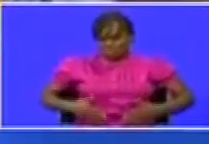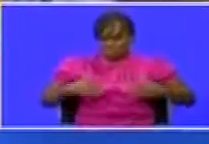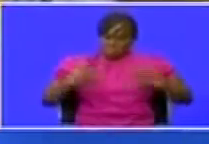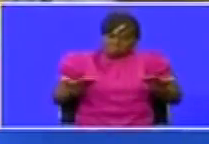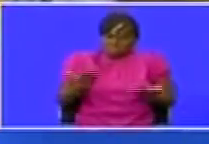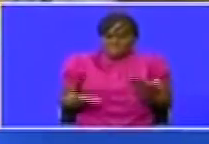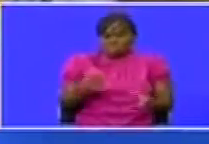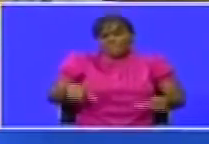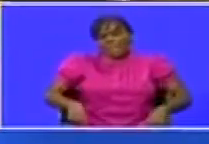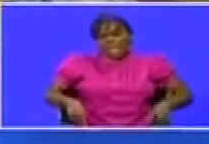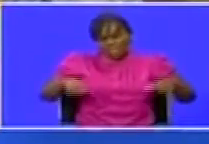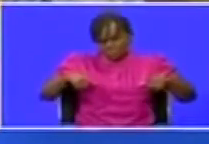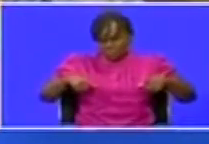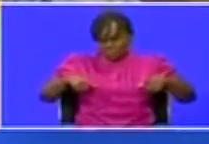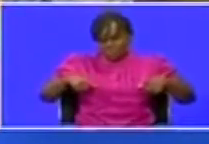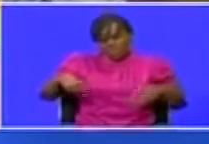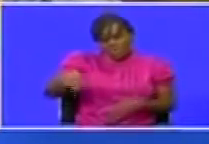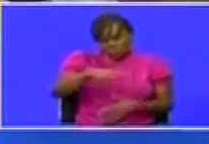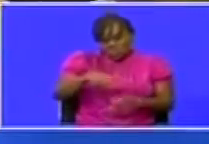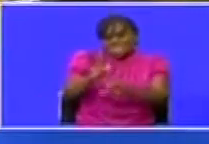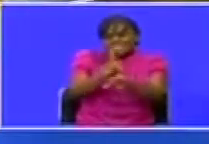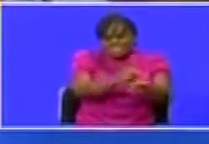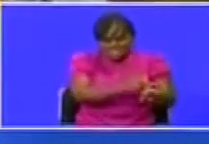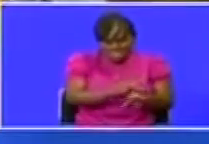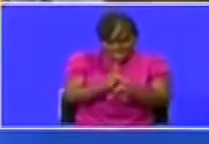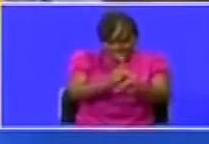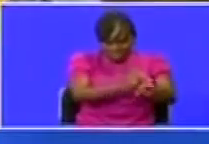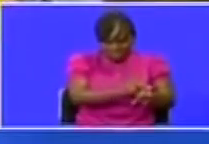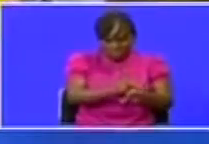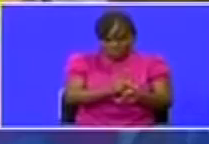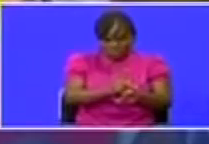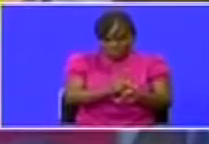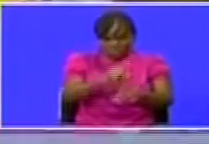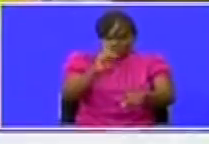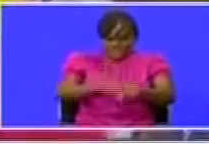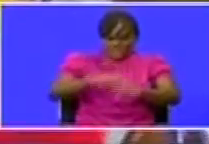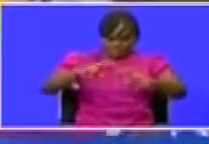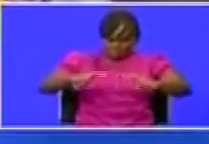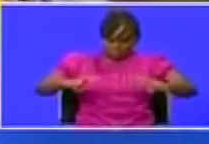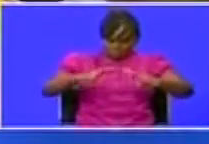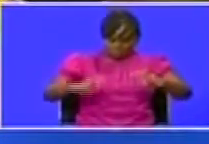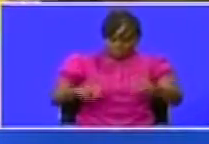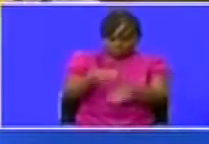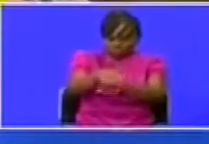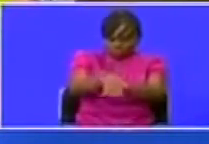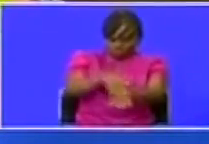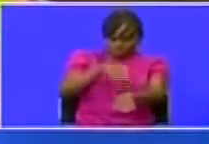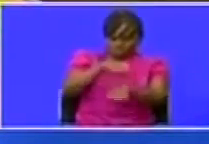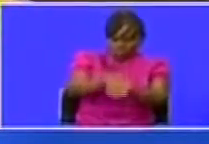alive. So we are very cautious as we move from step by step.